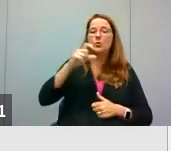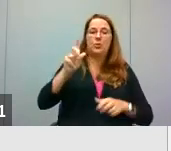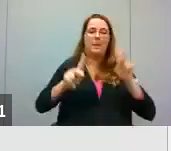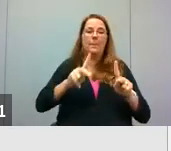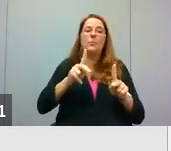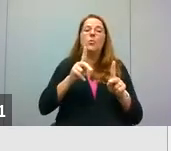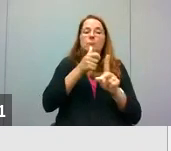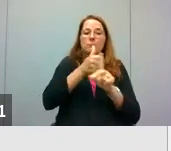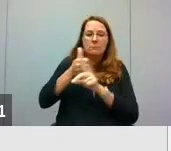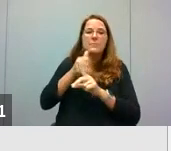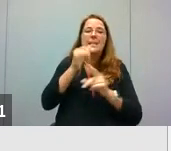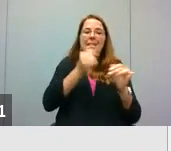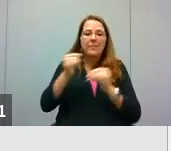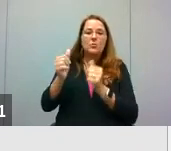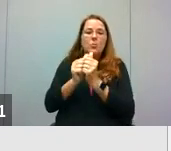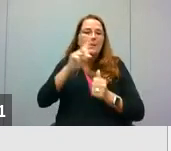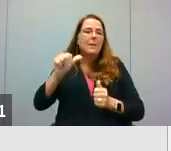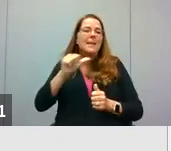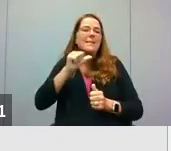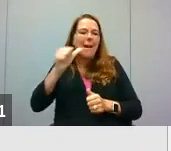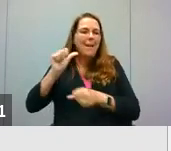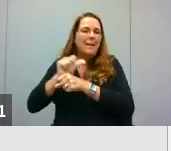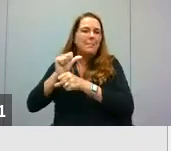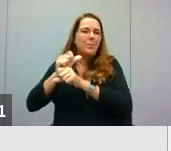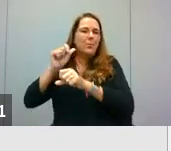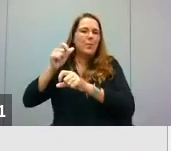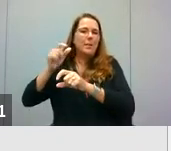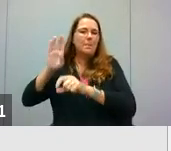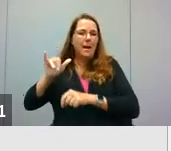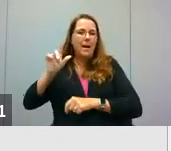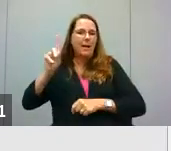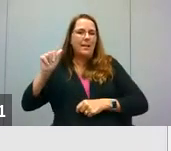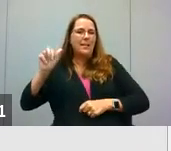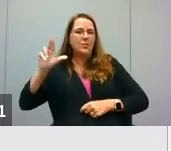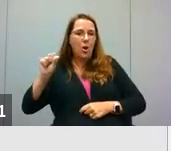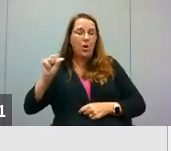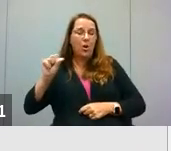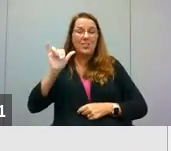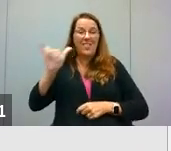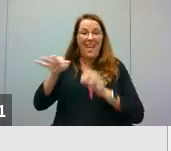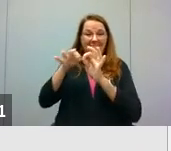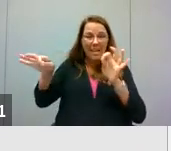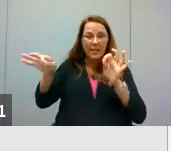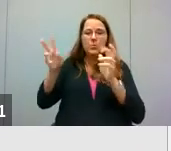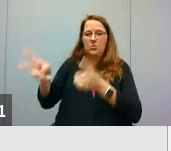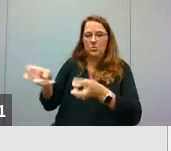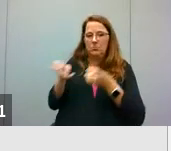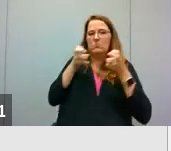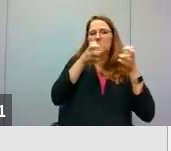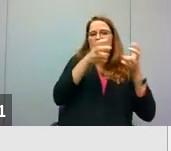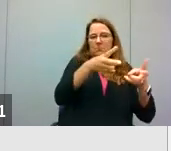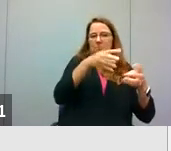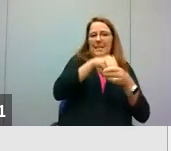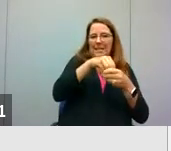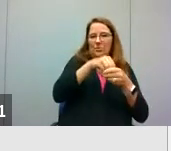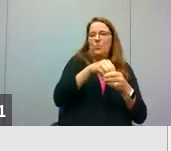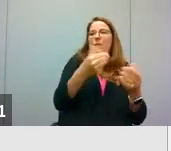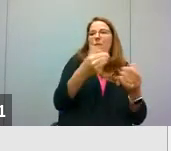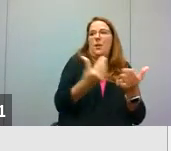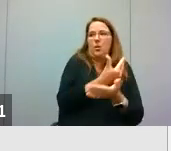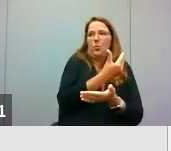with disabilities and not employed by DARS, and that will need to be brought into the